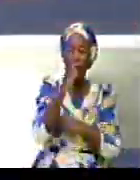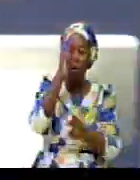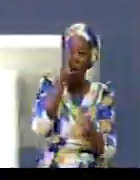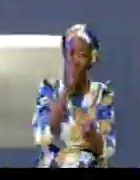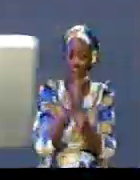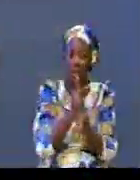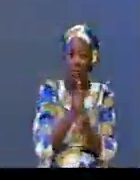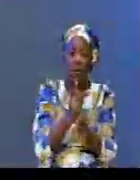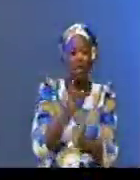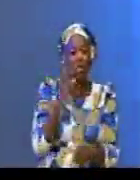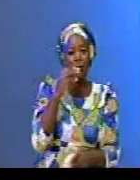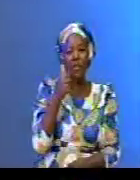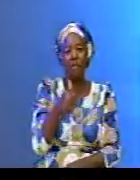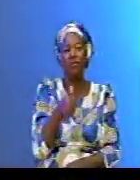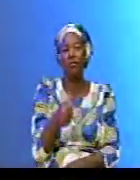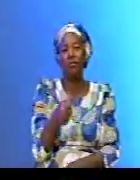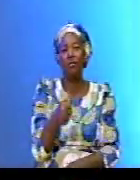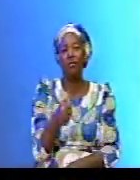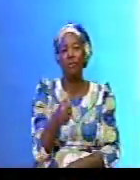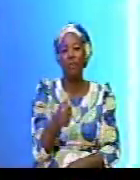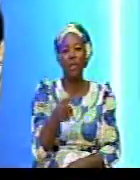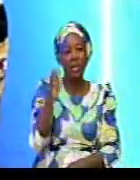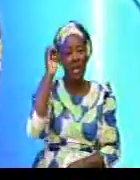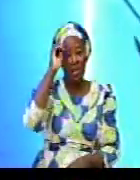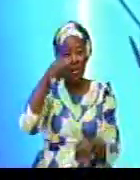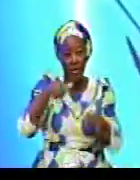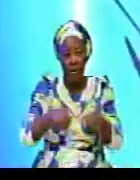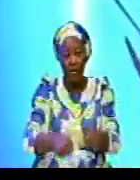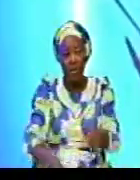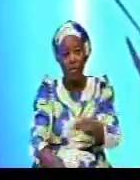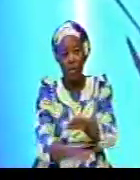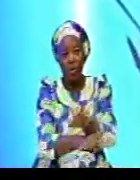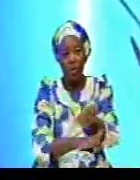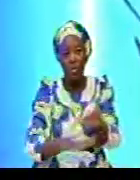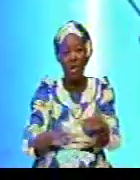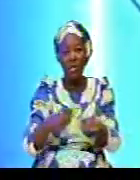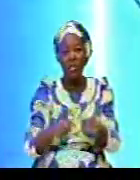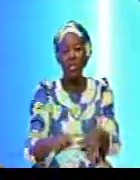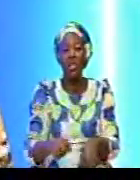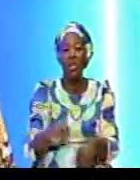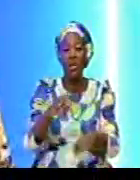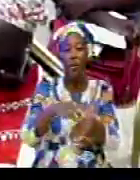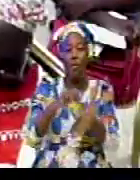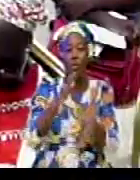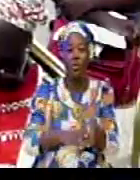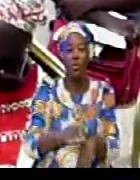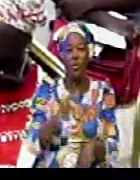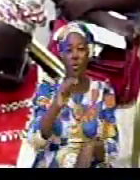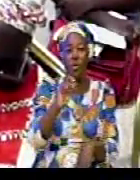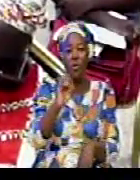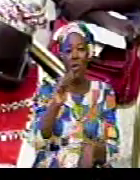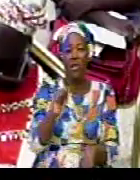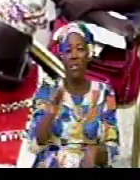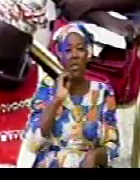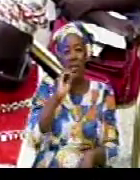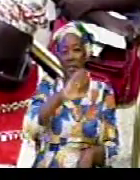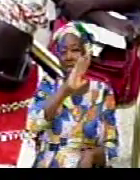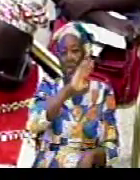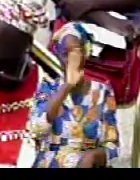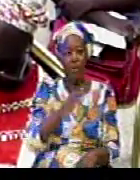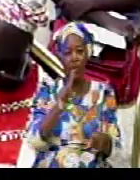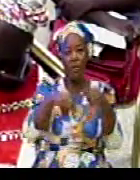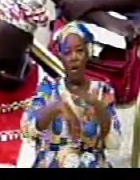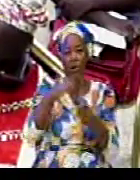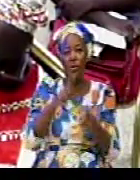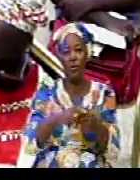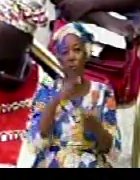he that is begotten of God keepeth himself. He remains under the